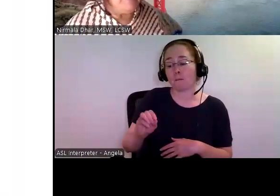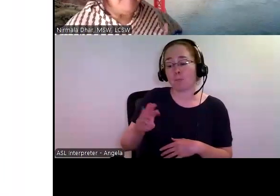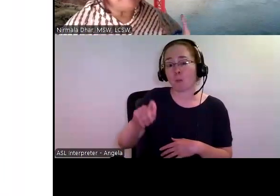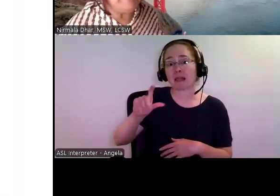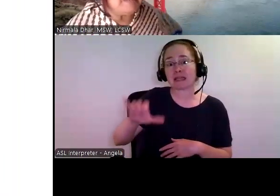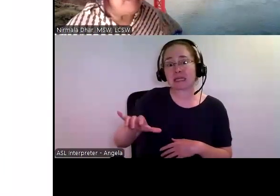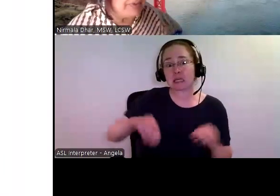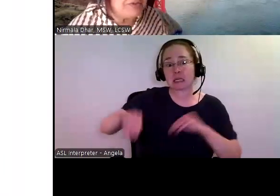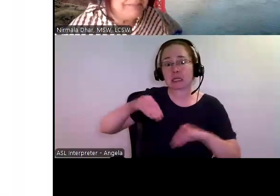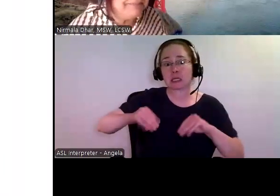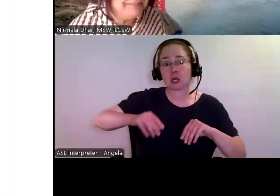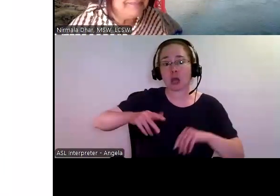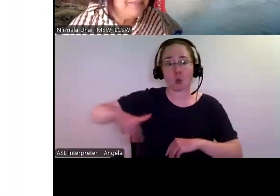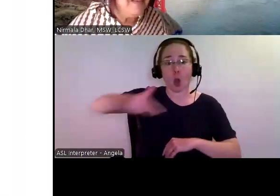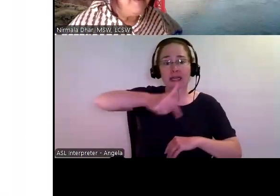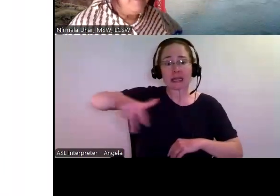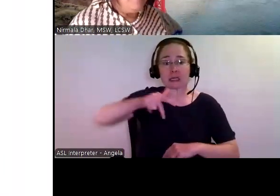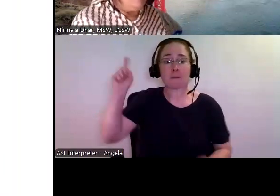walking mitigate depression?